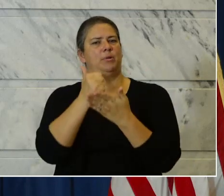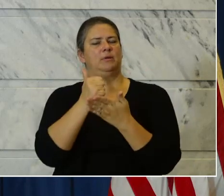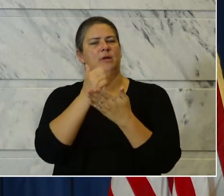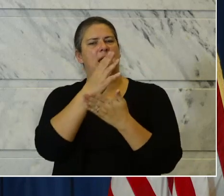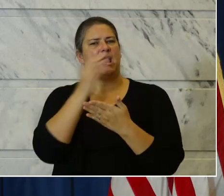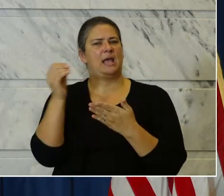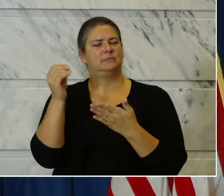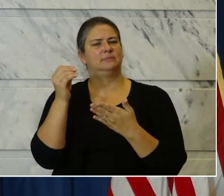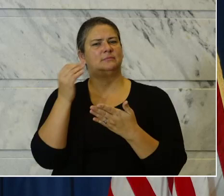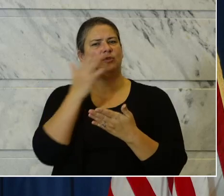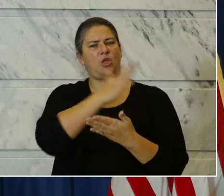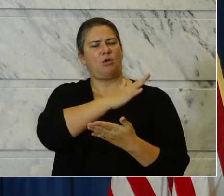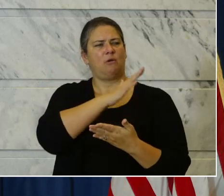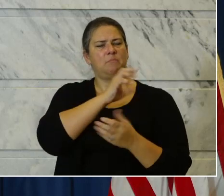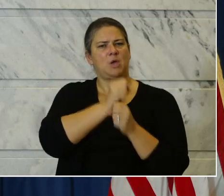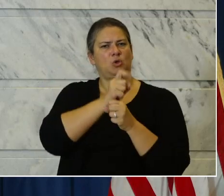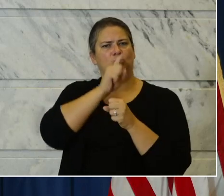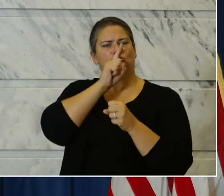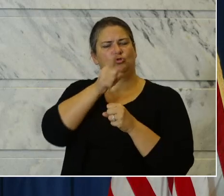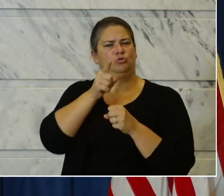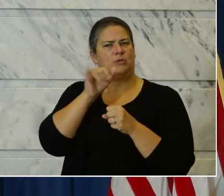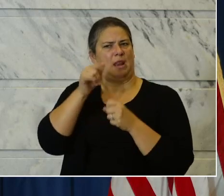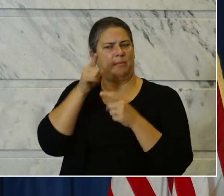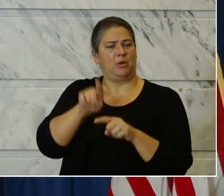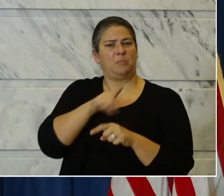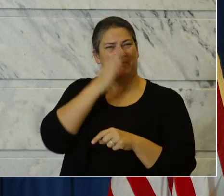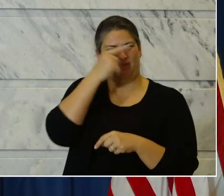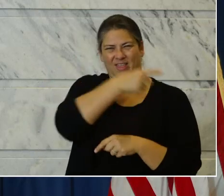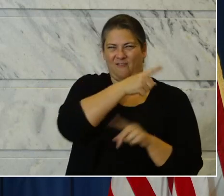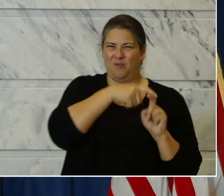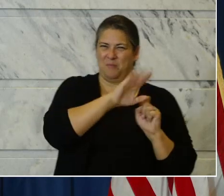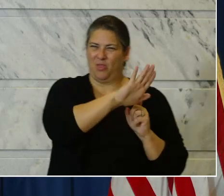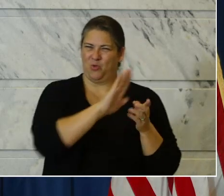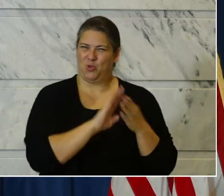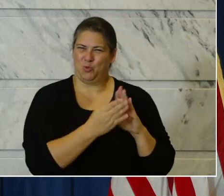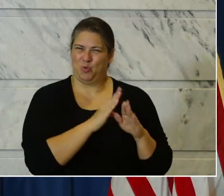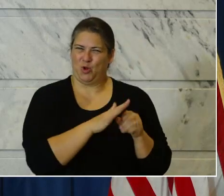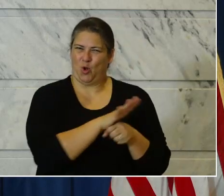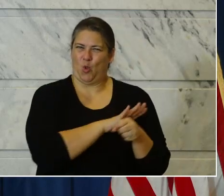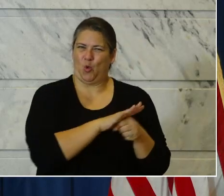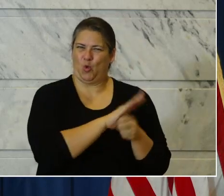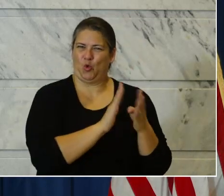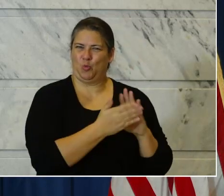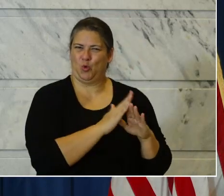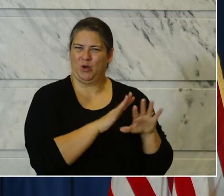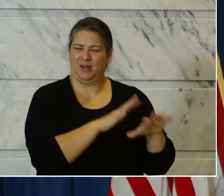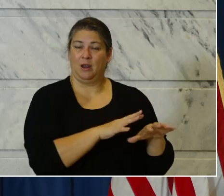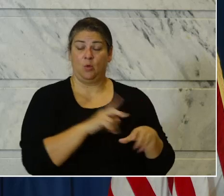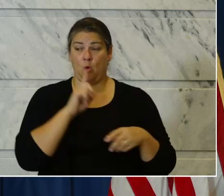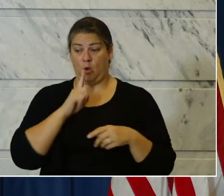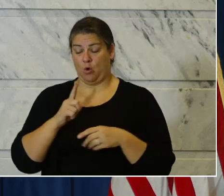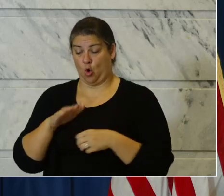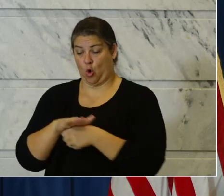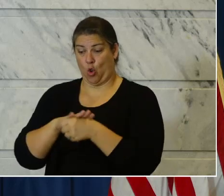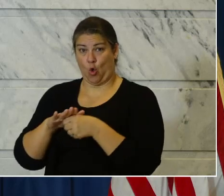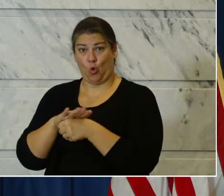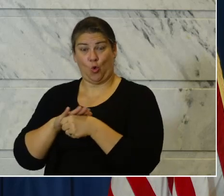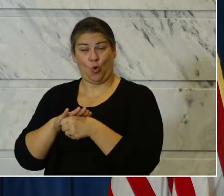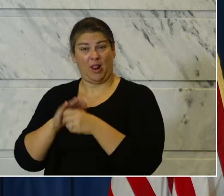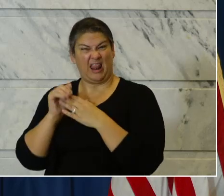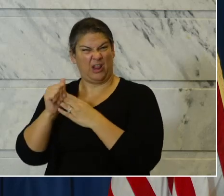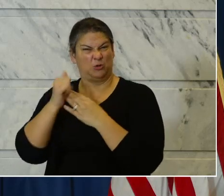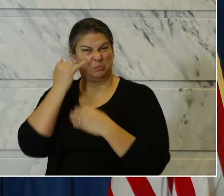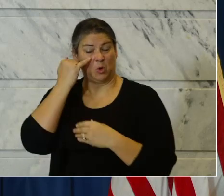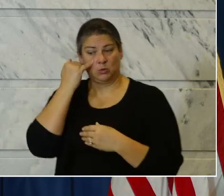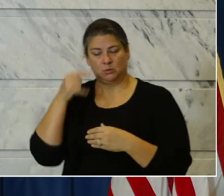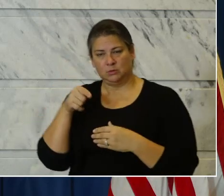ground in their communities, and really from a local leader just saying something to a manager